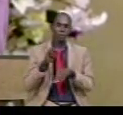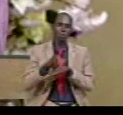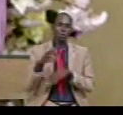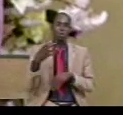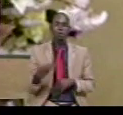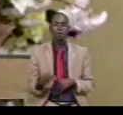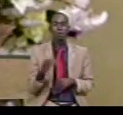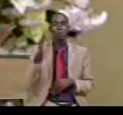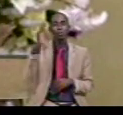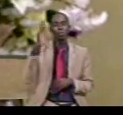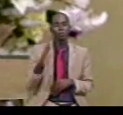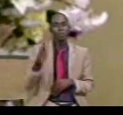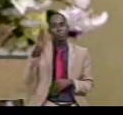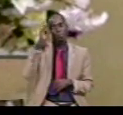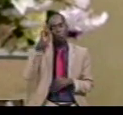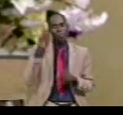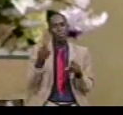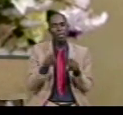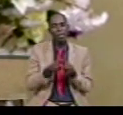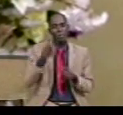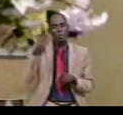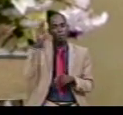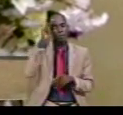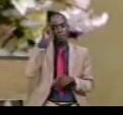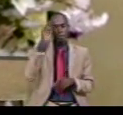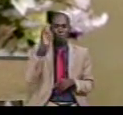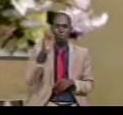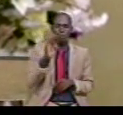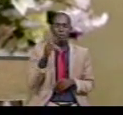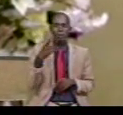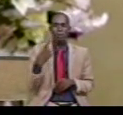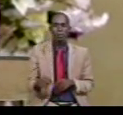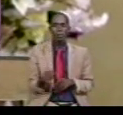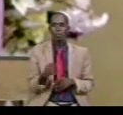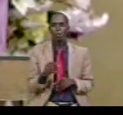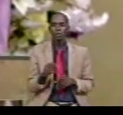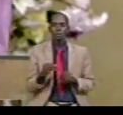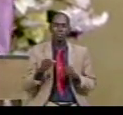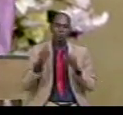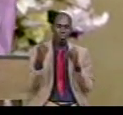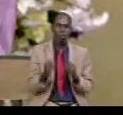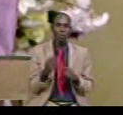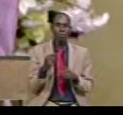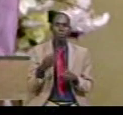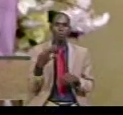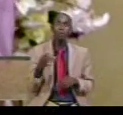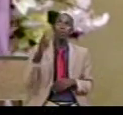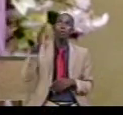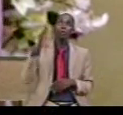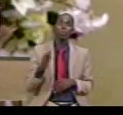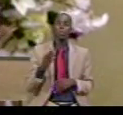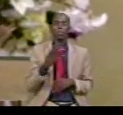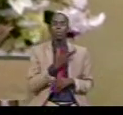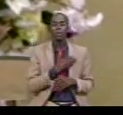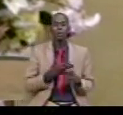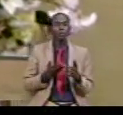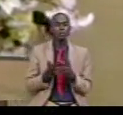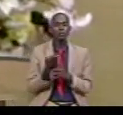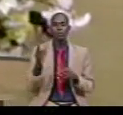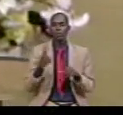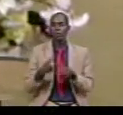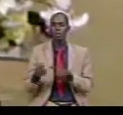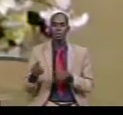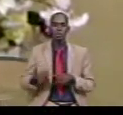the undiluted word with signs and wonders following, and that through various means of the